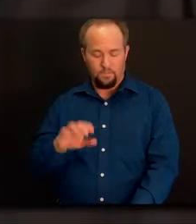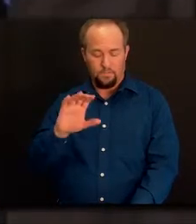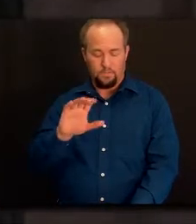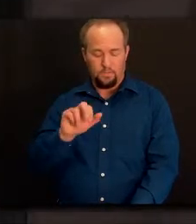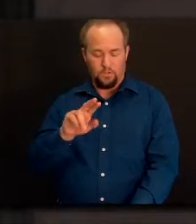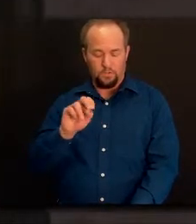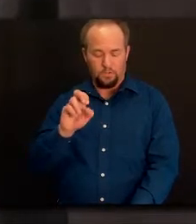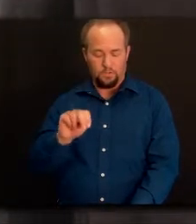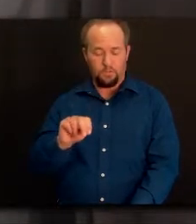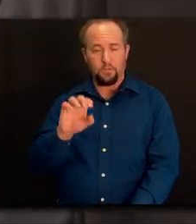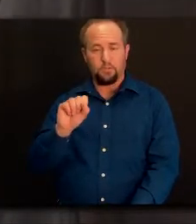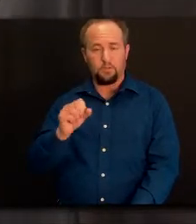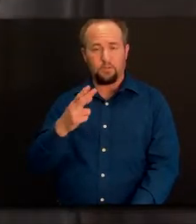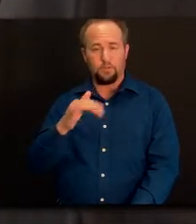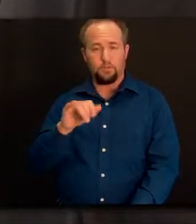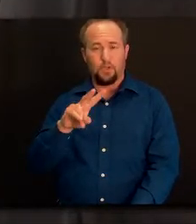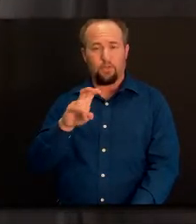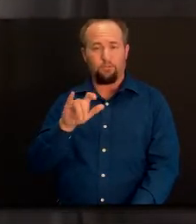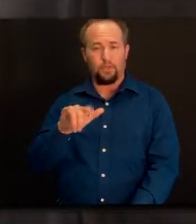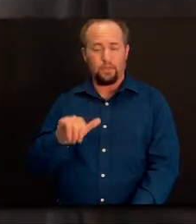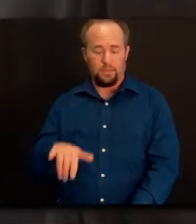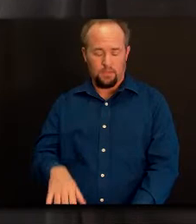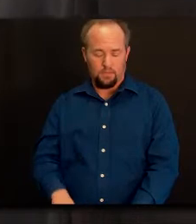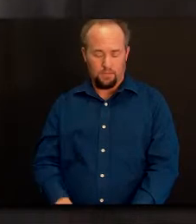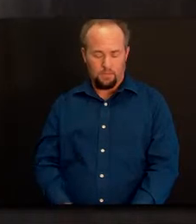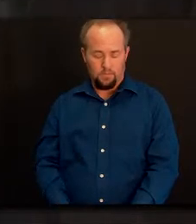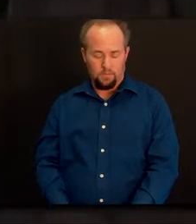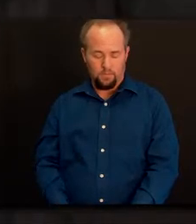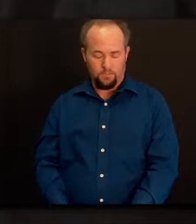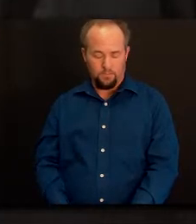Carson Andrew Shively.